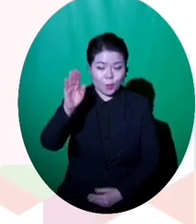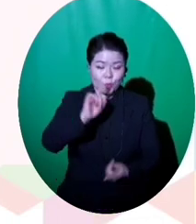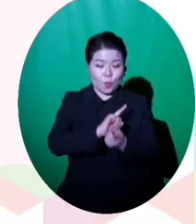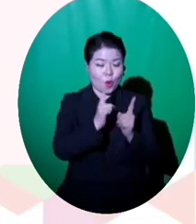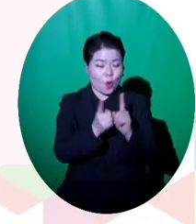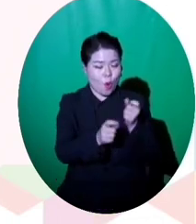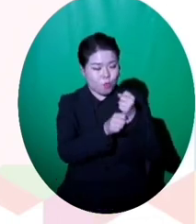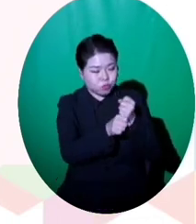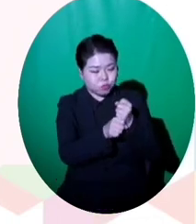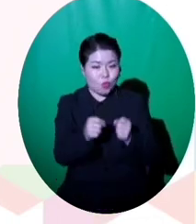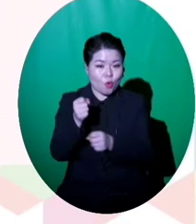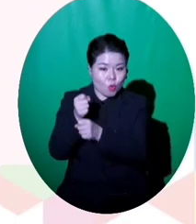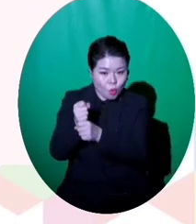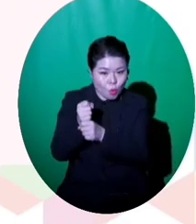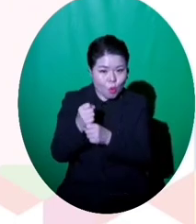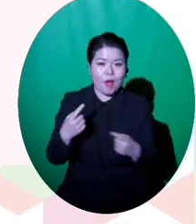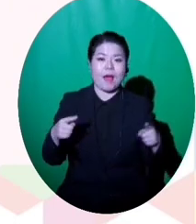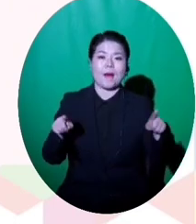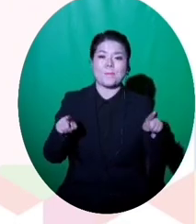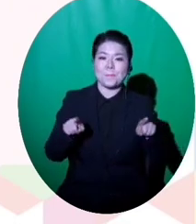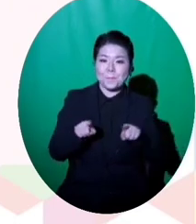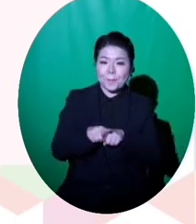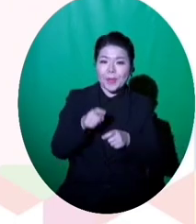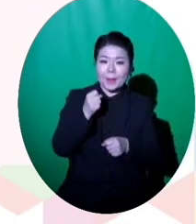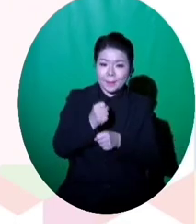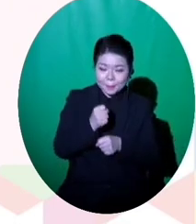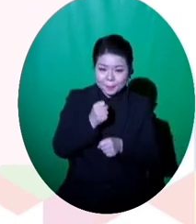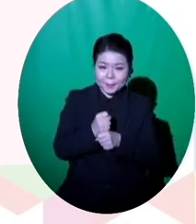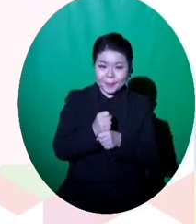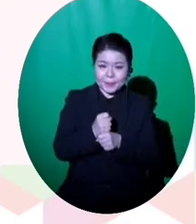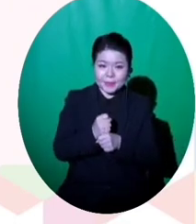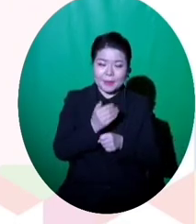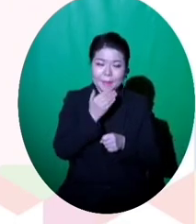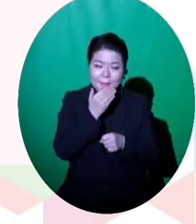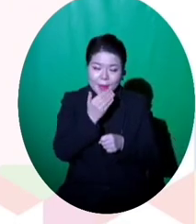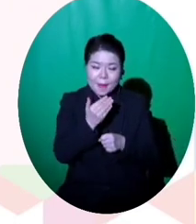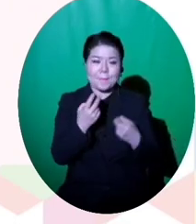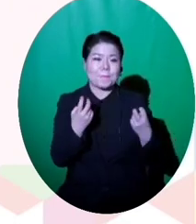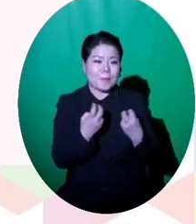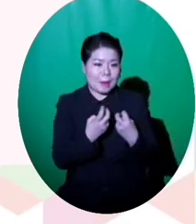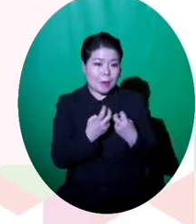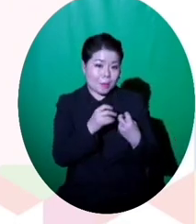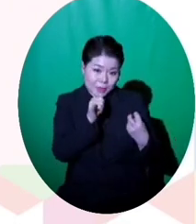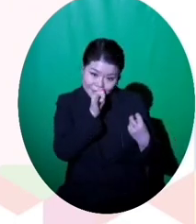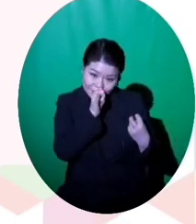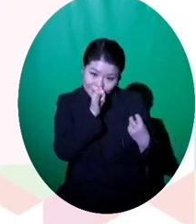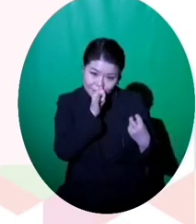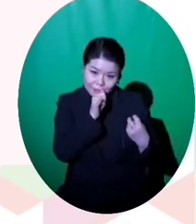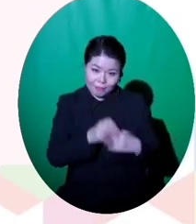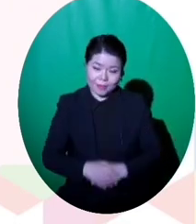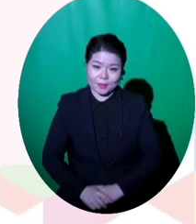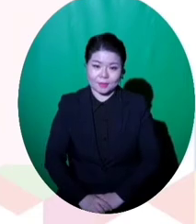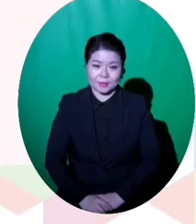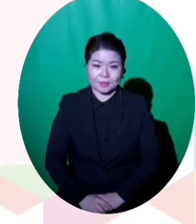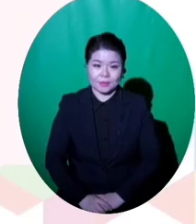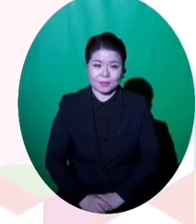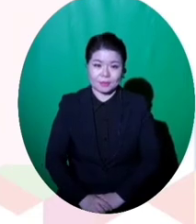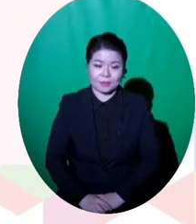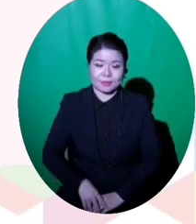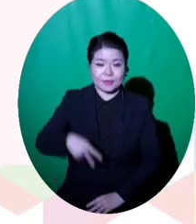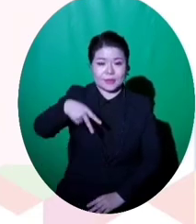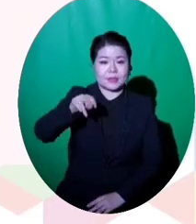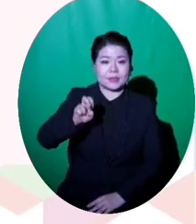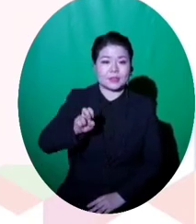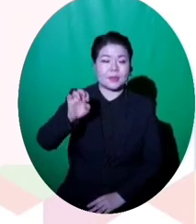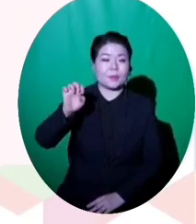Donna Haraway often uses, which is a sympoiesis. And it's taking something from symbiosis, like